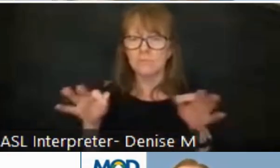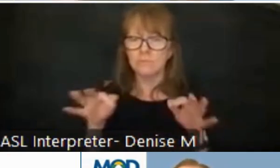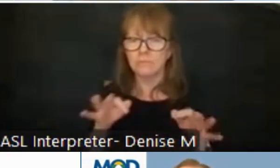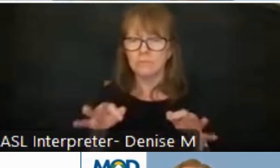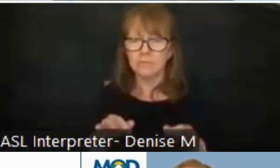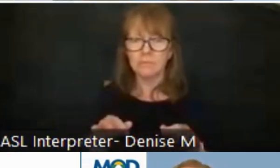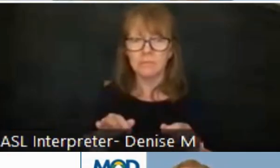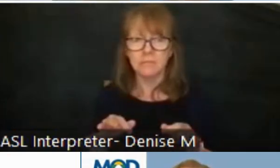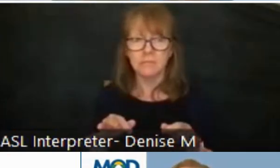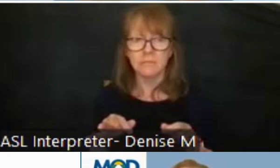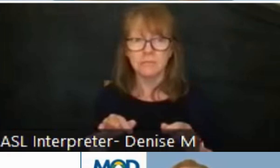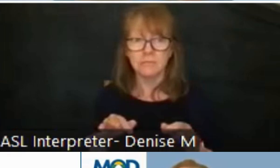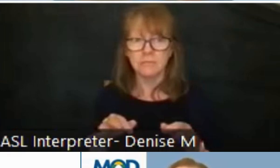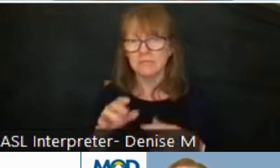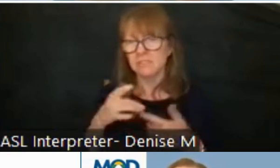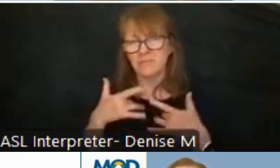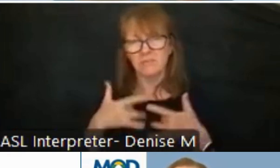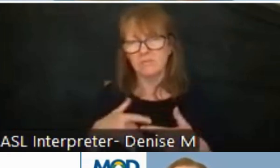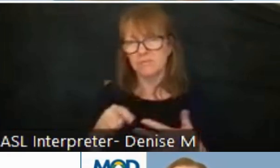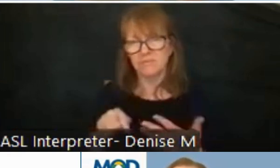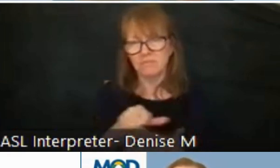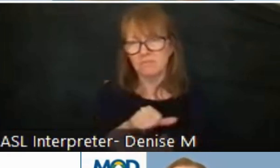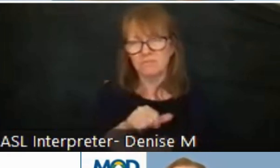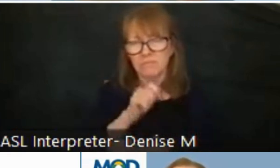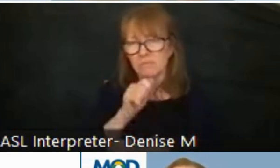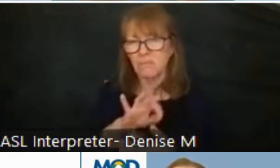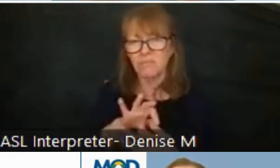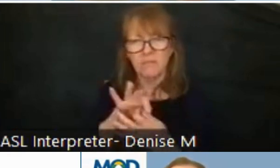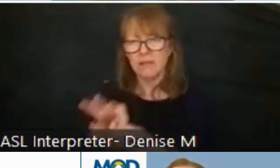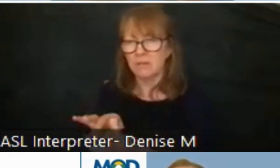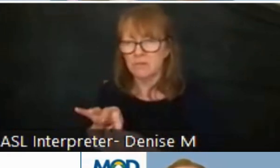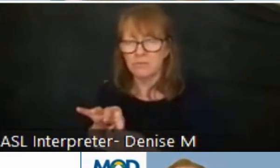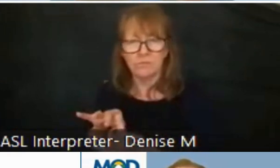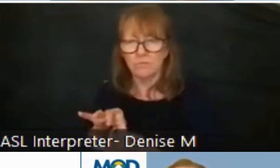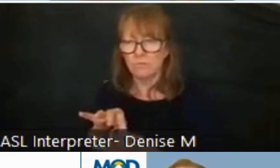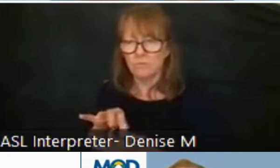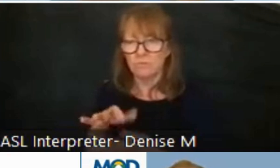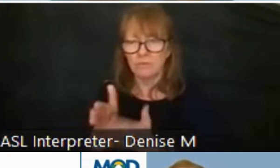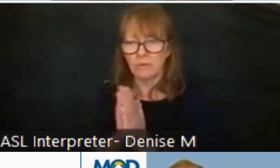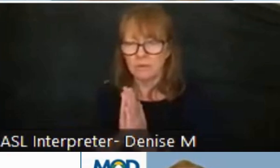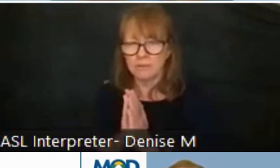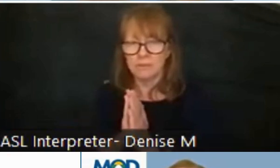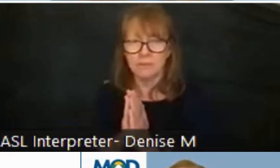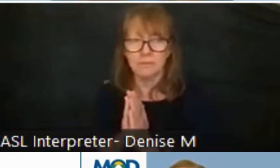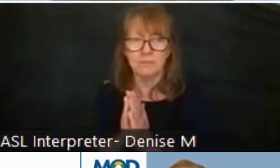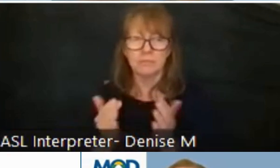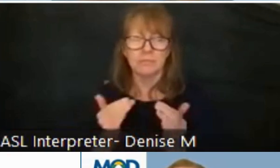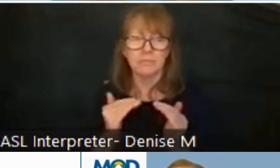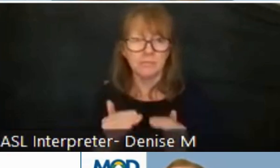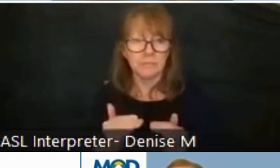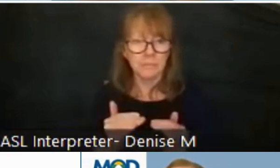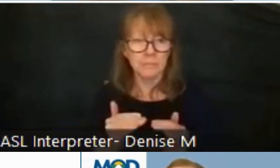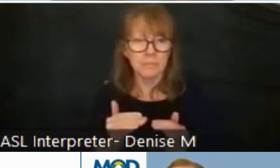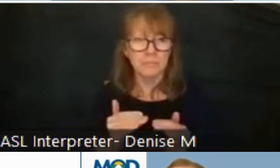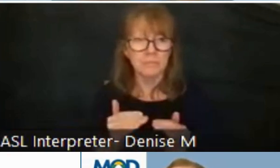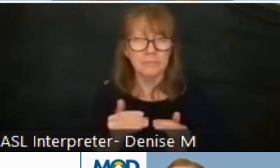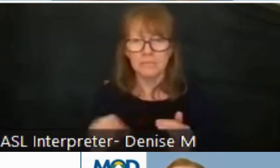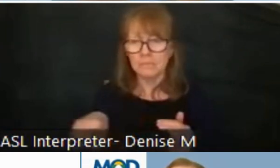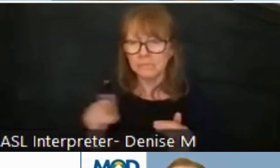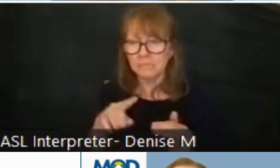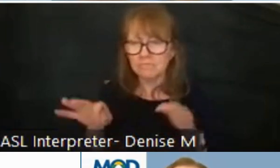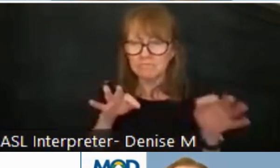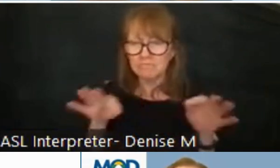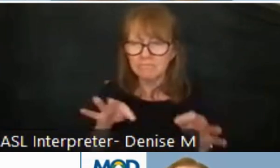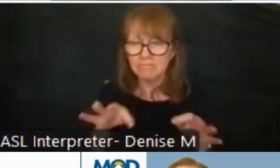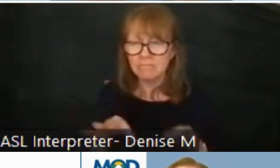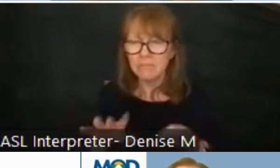depression since that's not relevant to this request? Did you explain what is challenging about the current parking policy?